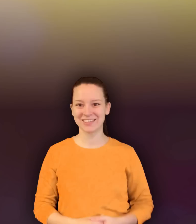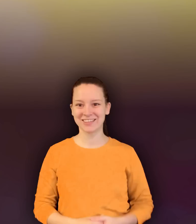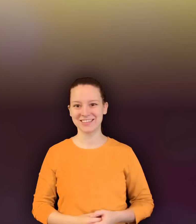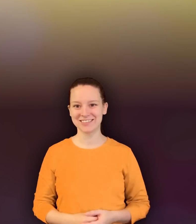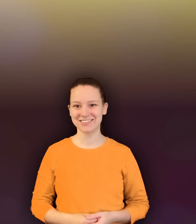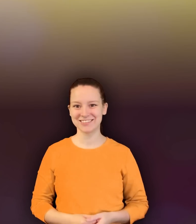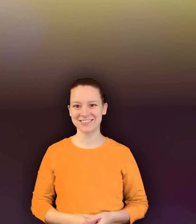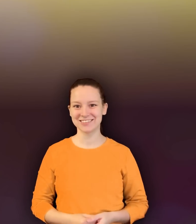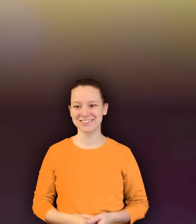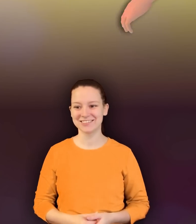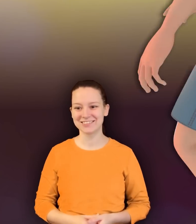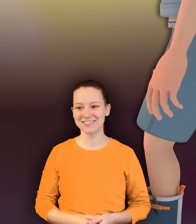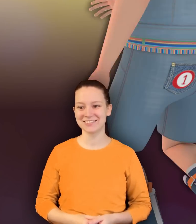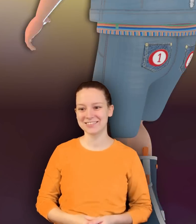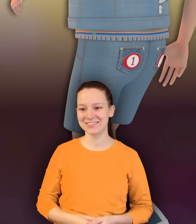end